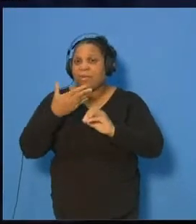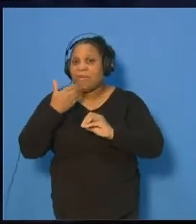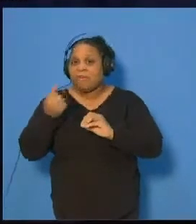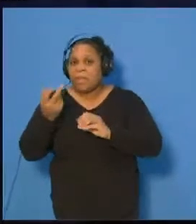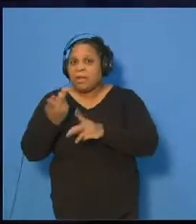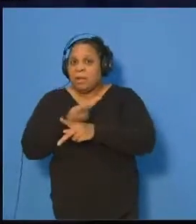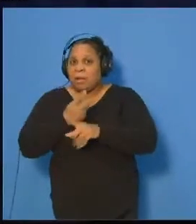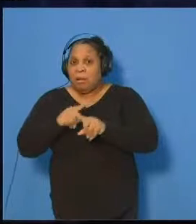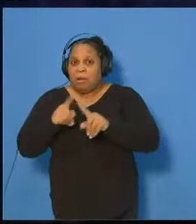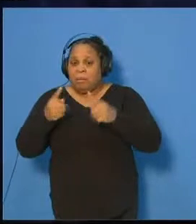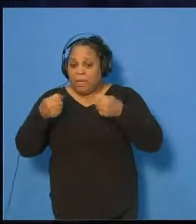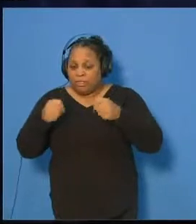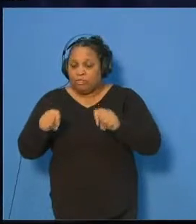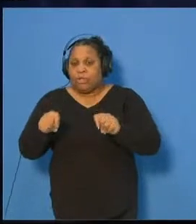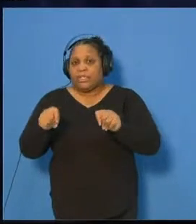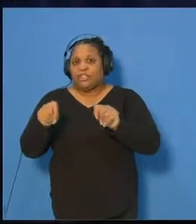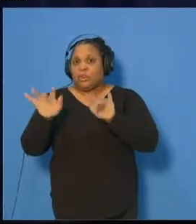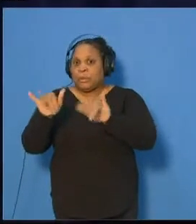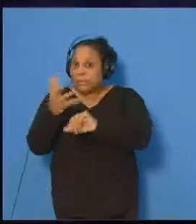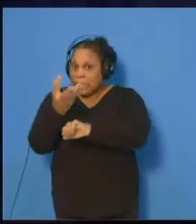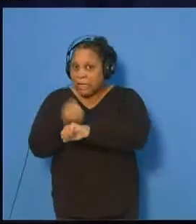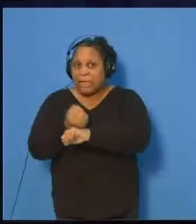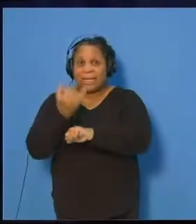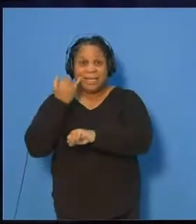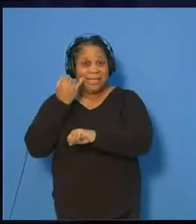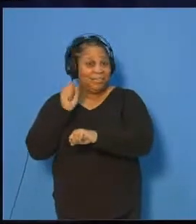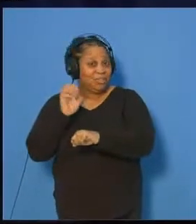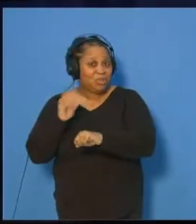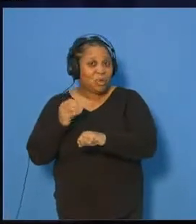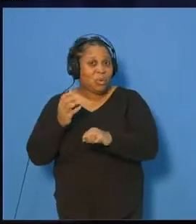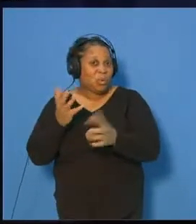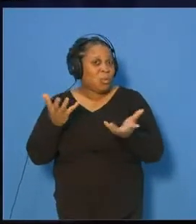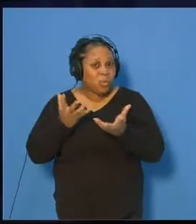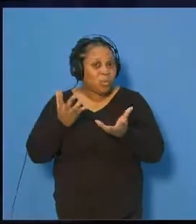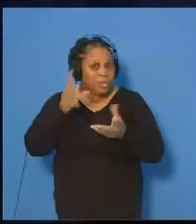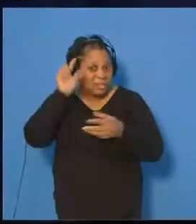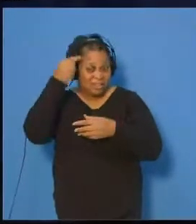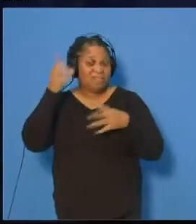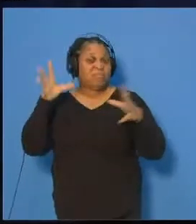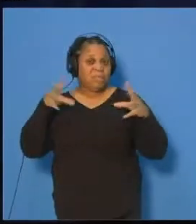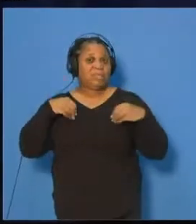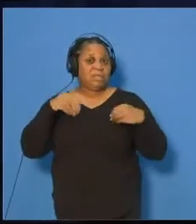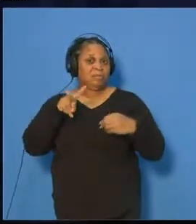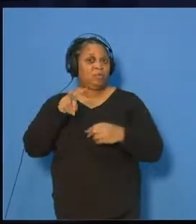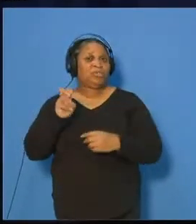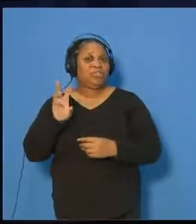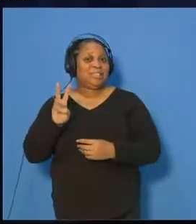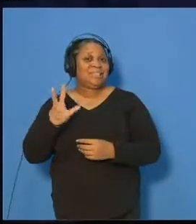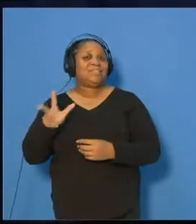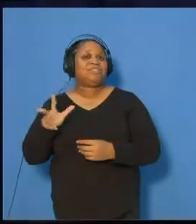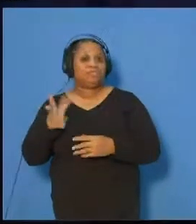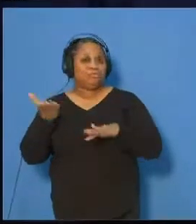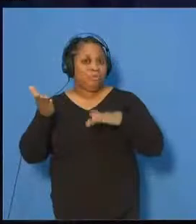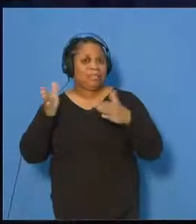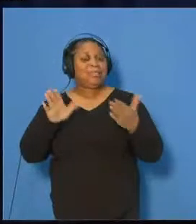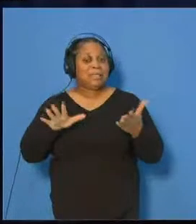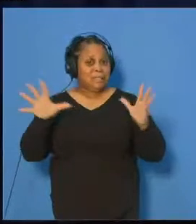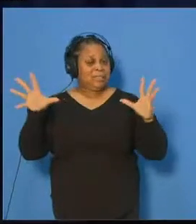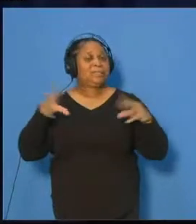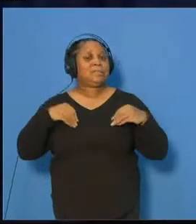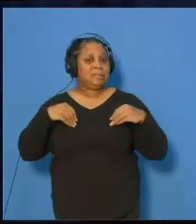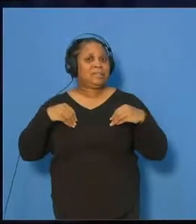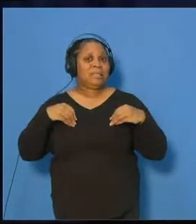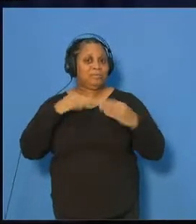by maintaining the shelter in place longer? And if so, does that mean that the government has accepted that 263 deaths as the acceptable